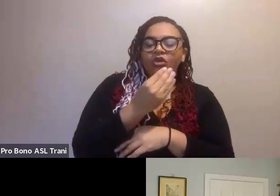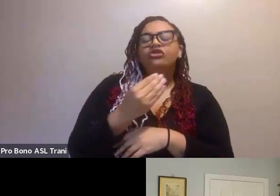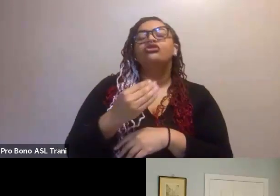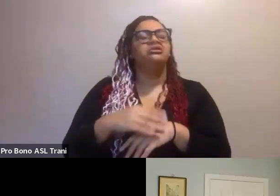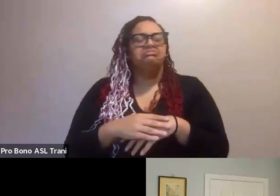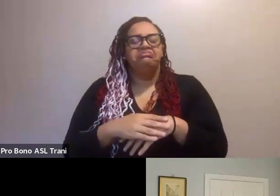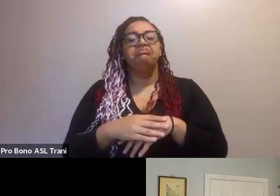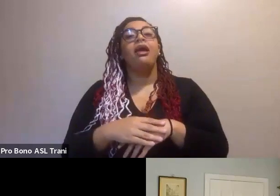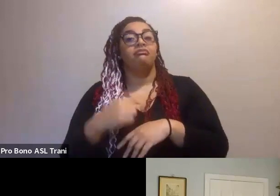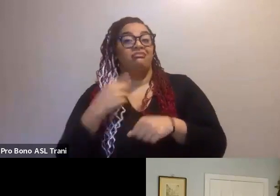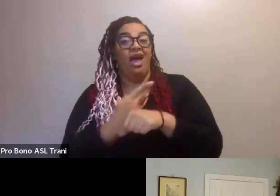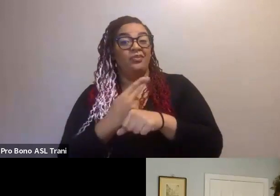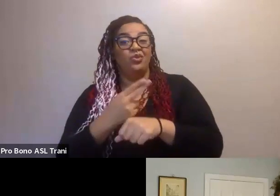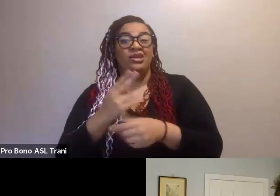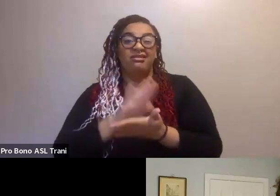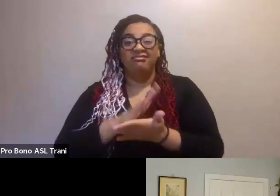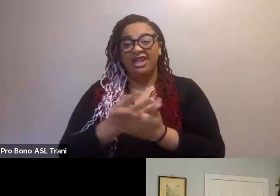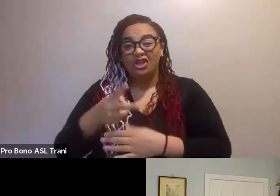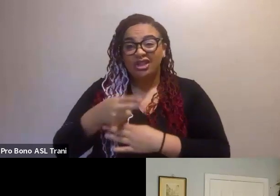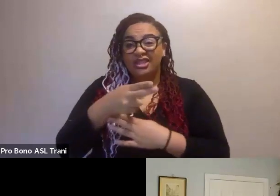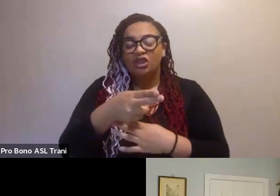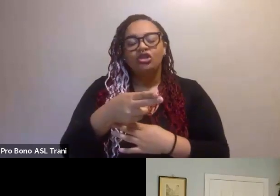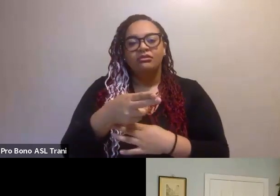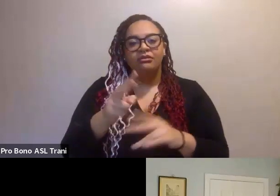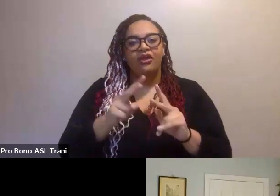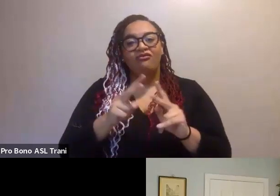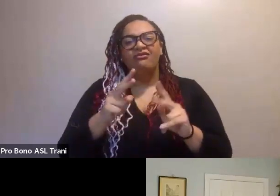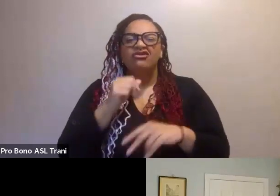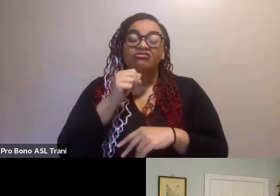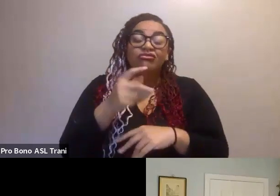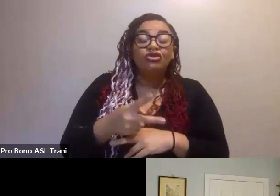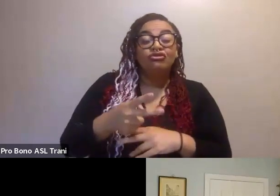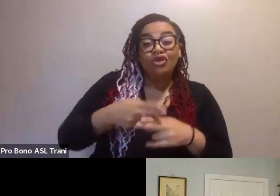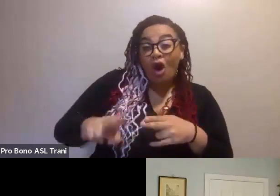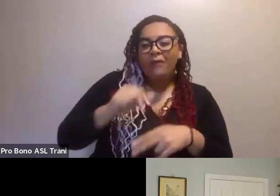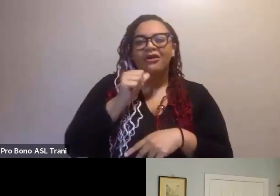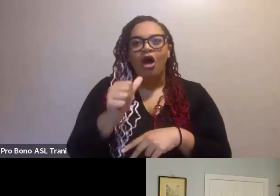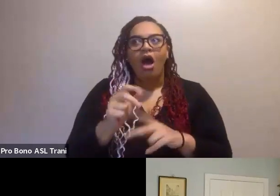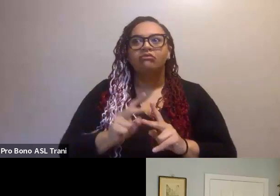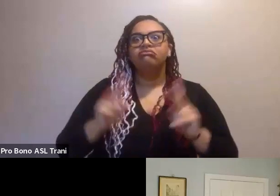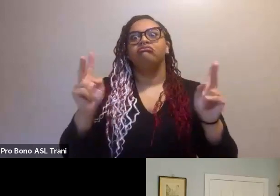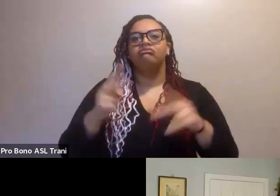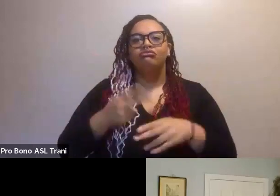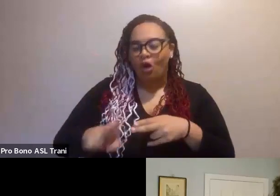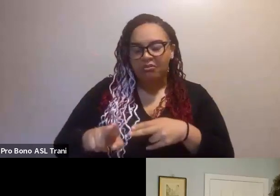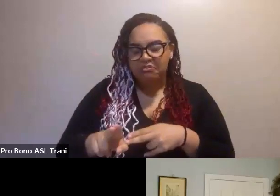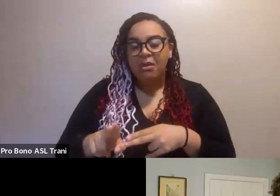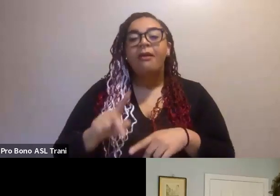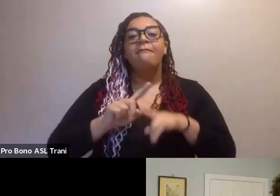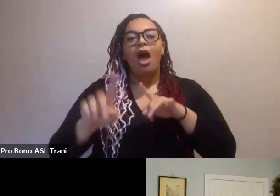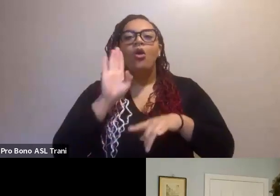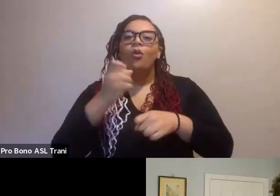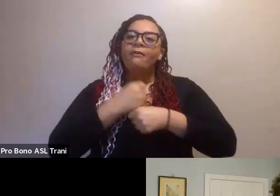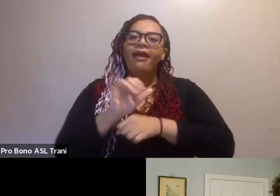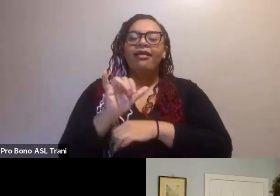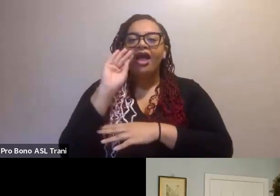supposed to use, but they're really, really sharp. And I'm just going to start going around and then build on top of it, and it will make like a little flower